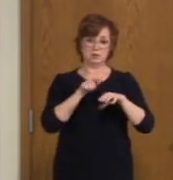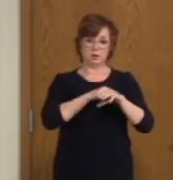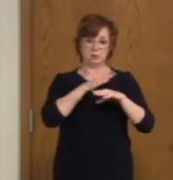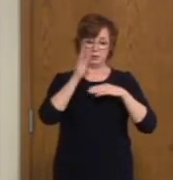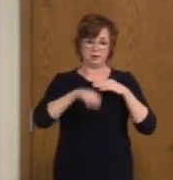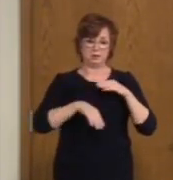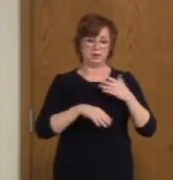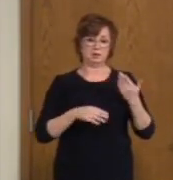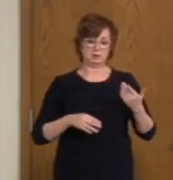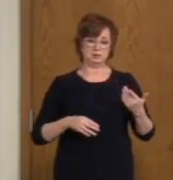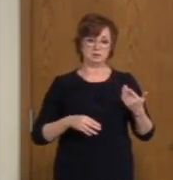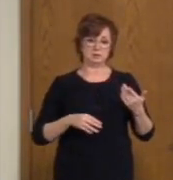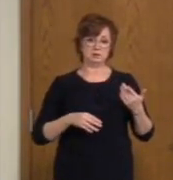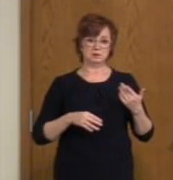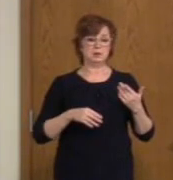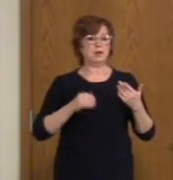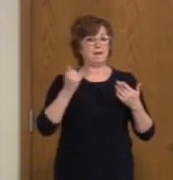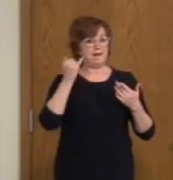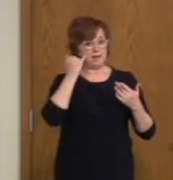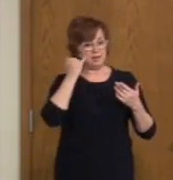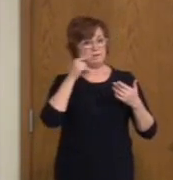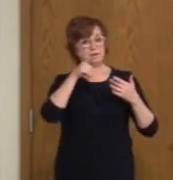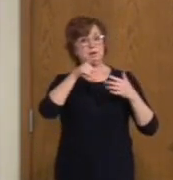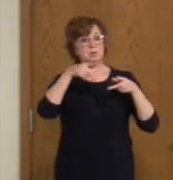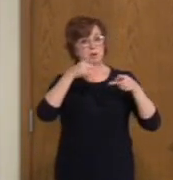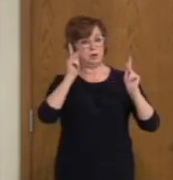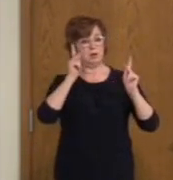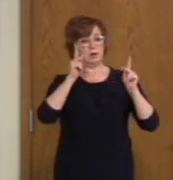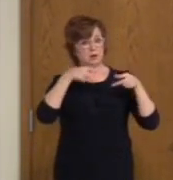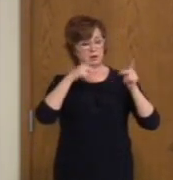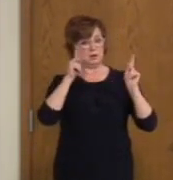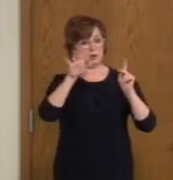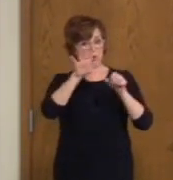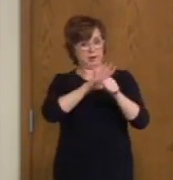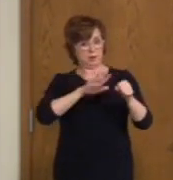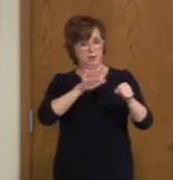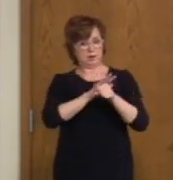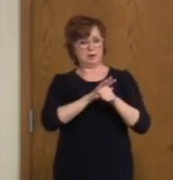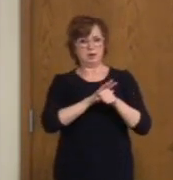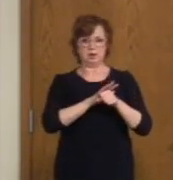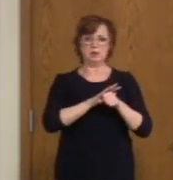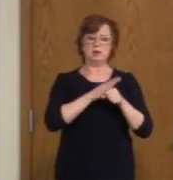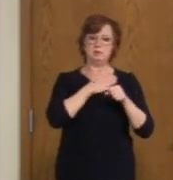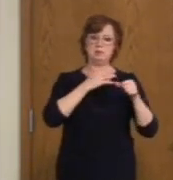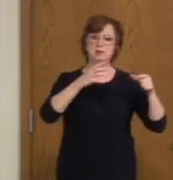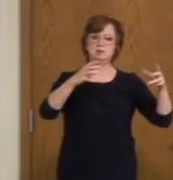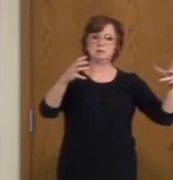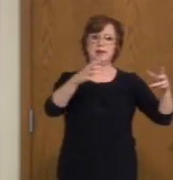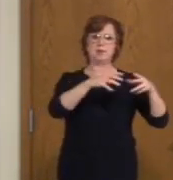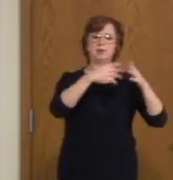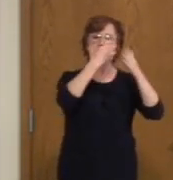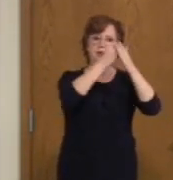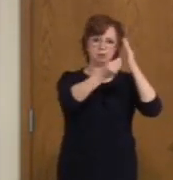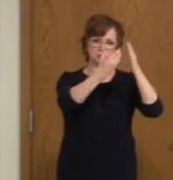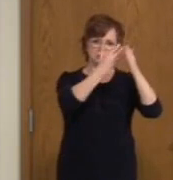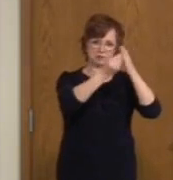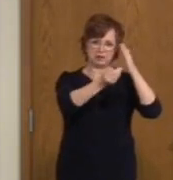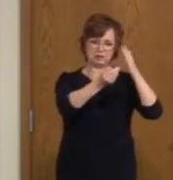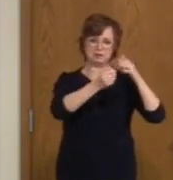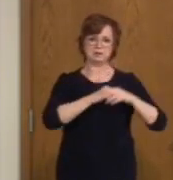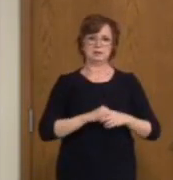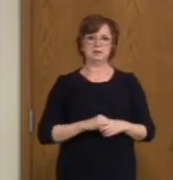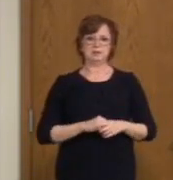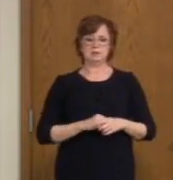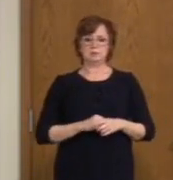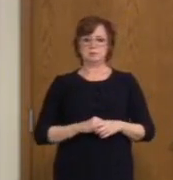is allowed under the public health measures, I would encourage you to plan for an outdoor event. It is just much safer.